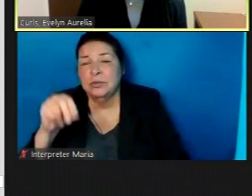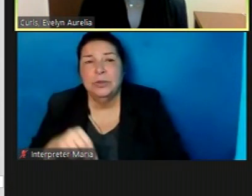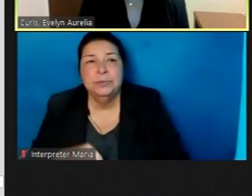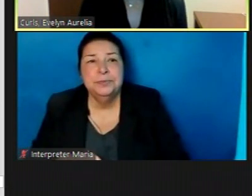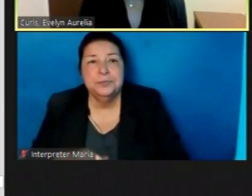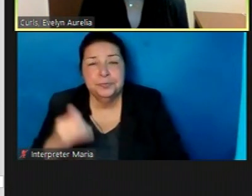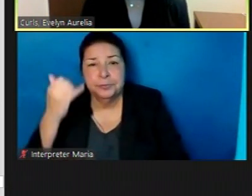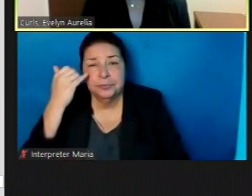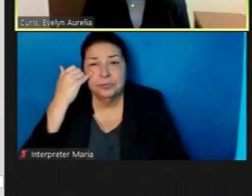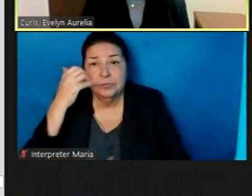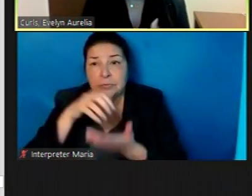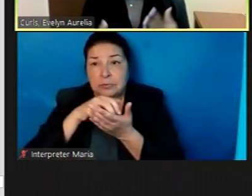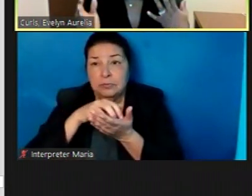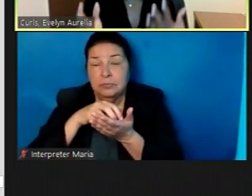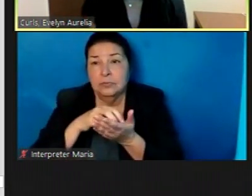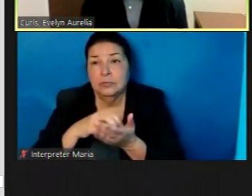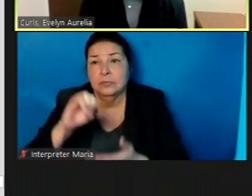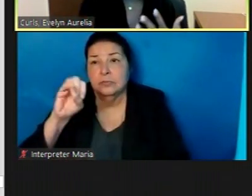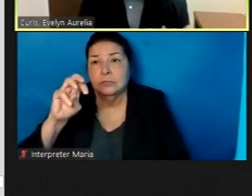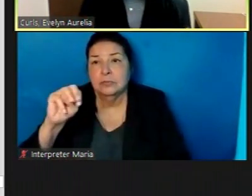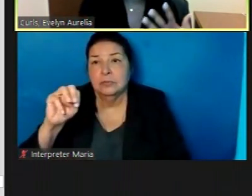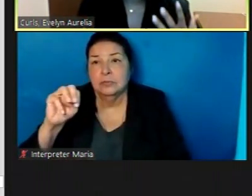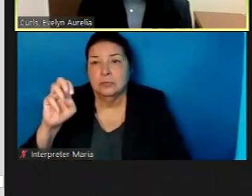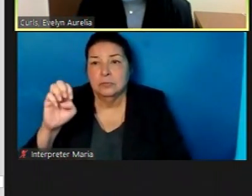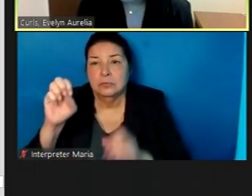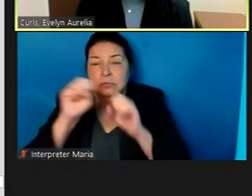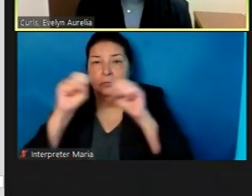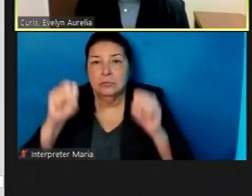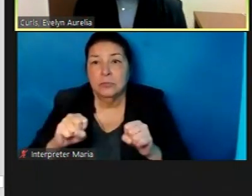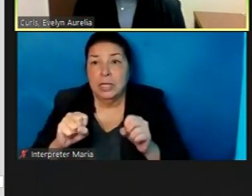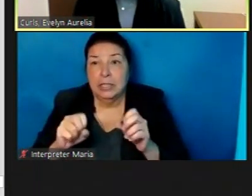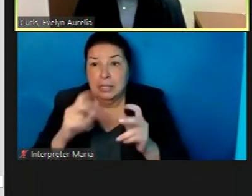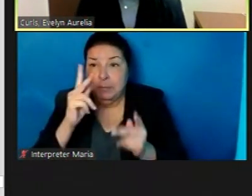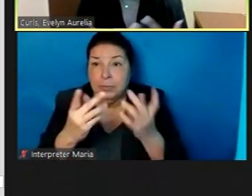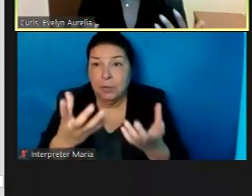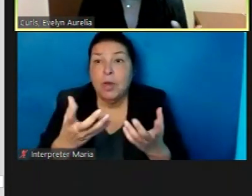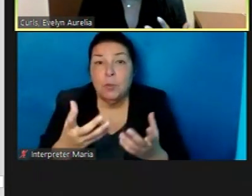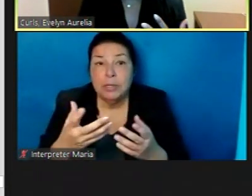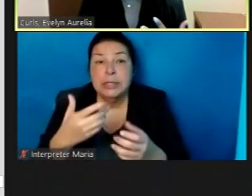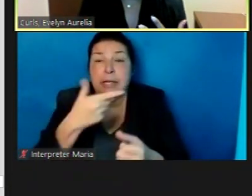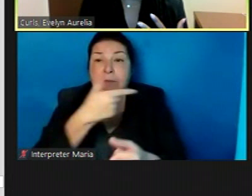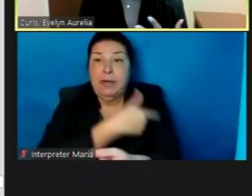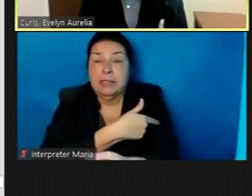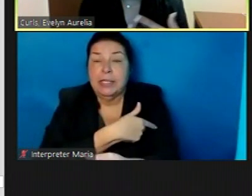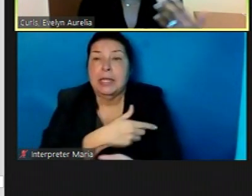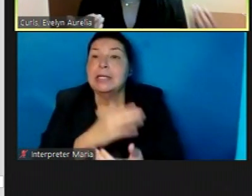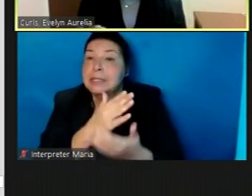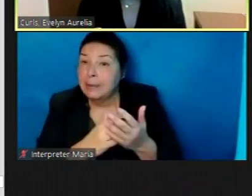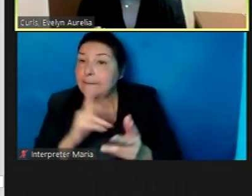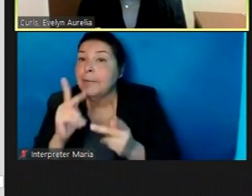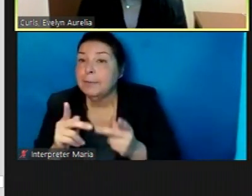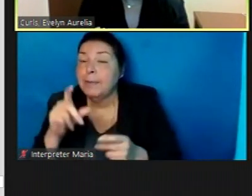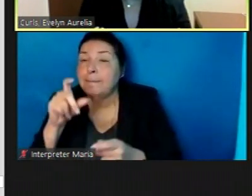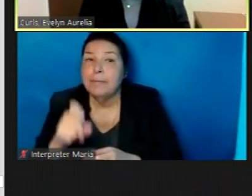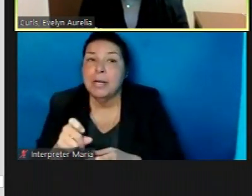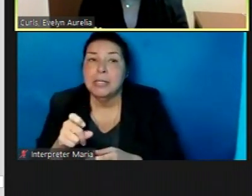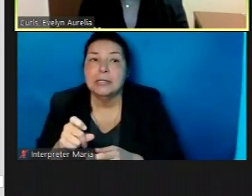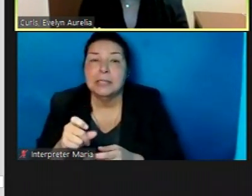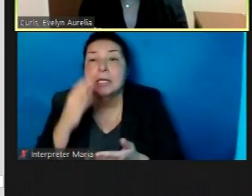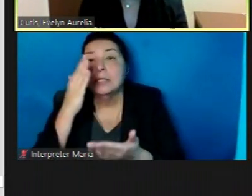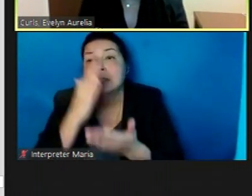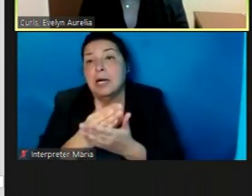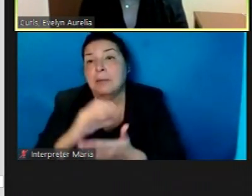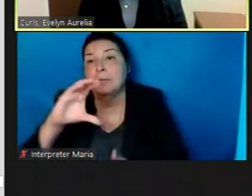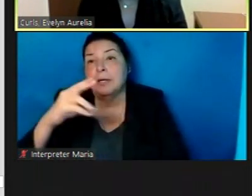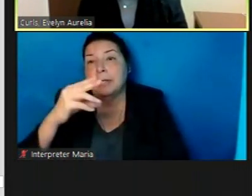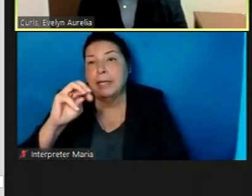If you have a weak immune system, these are the people we want to get vaccinated. So some people have to hold their chemotherapy for a week or